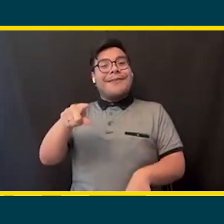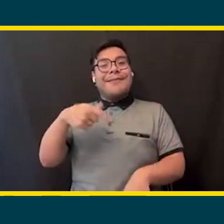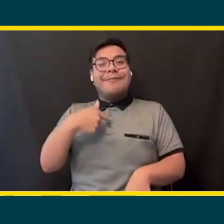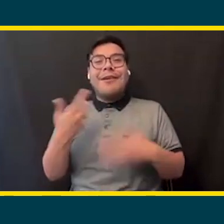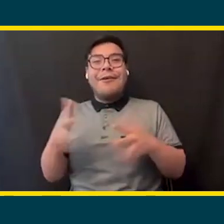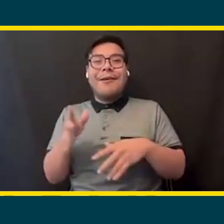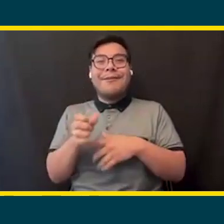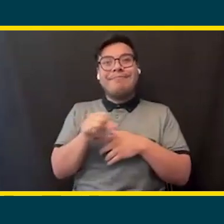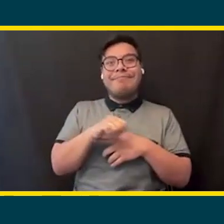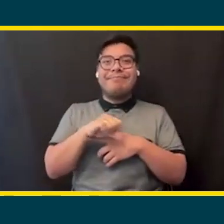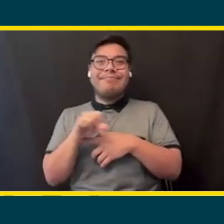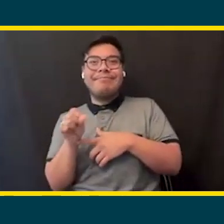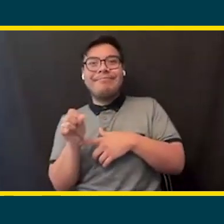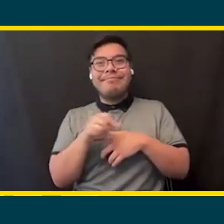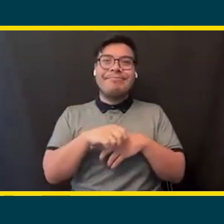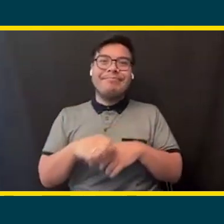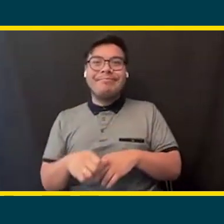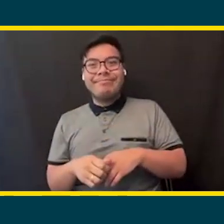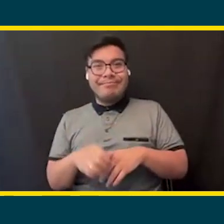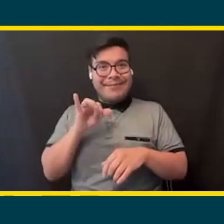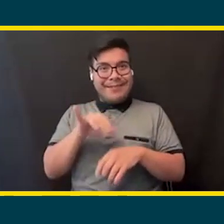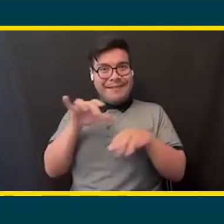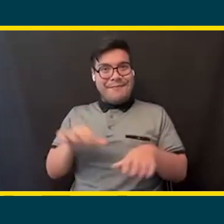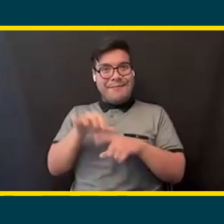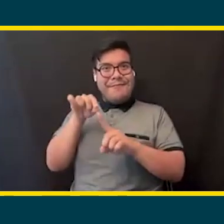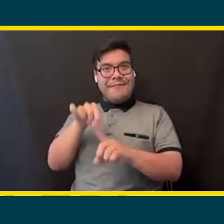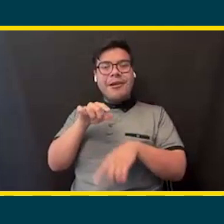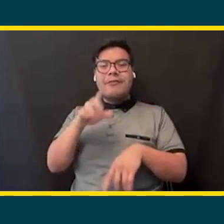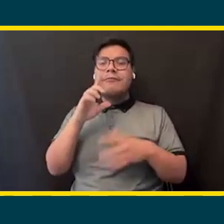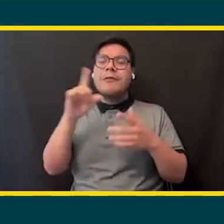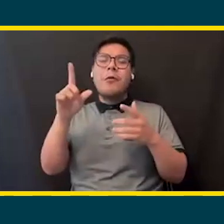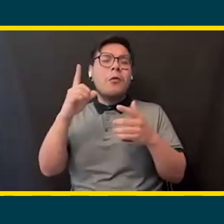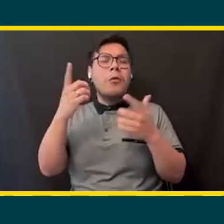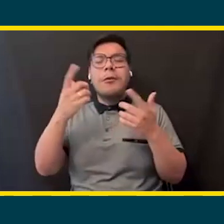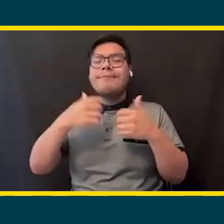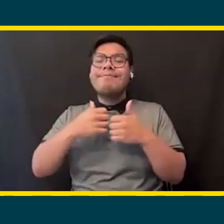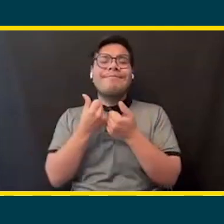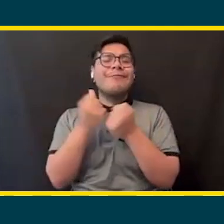action, bouncing around, moving around. Just being able to have freedom of body